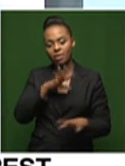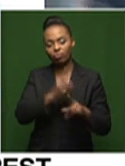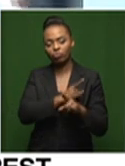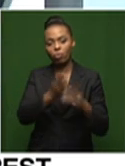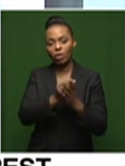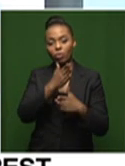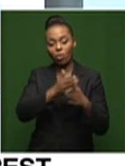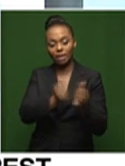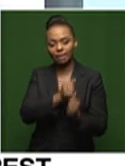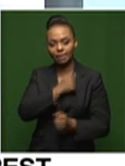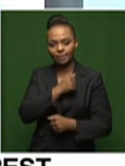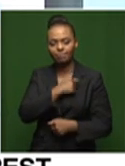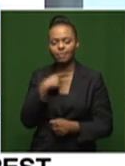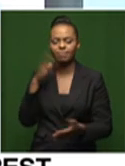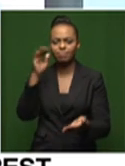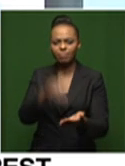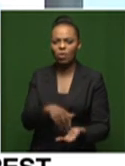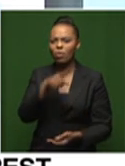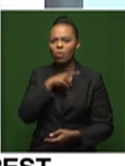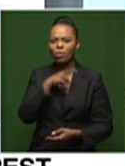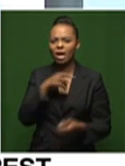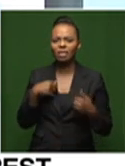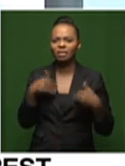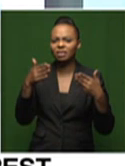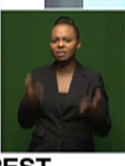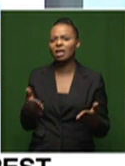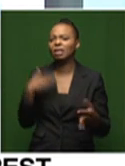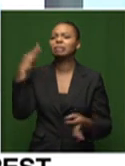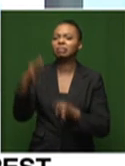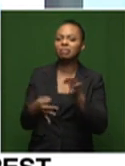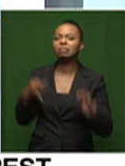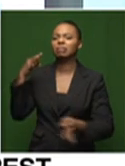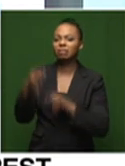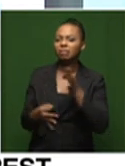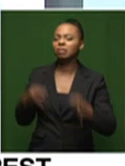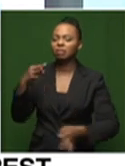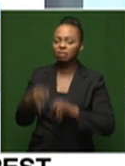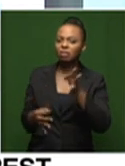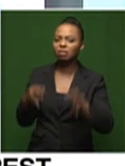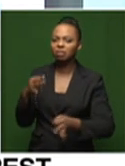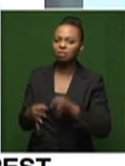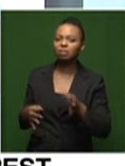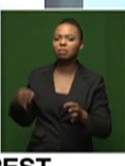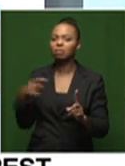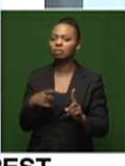arriving here, I actually said, where do we even start describing this new